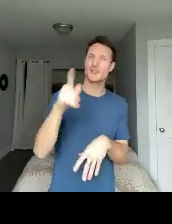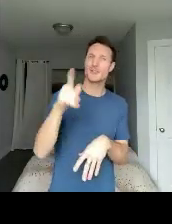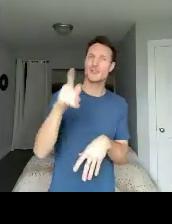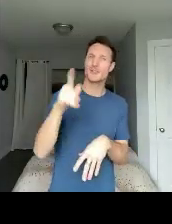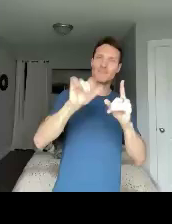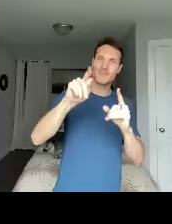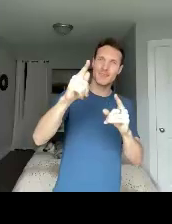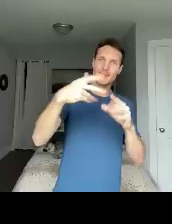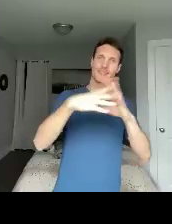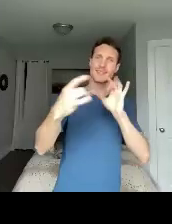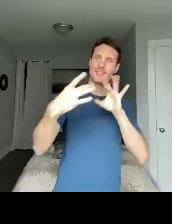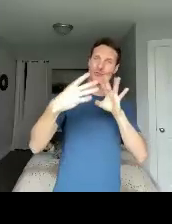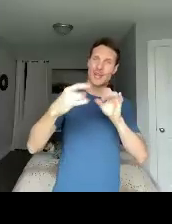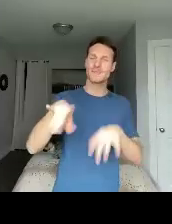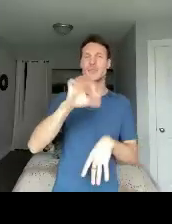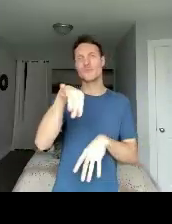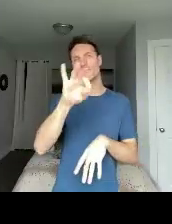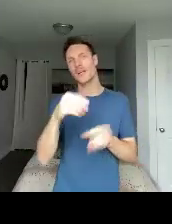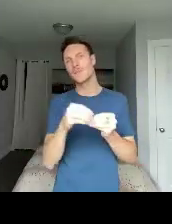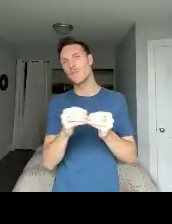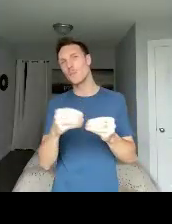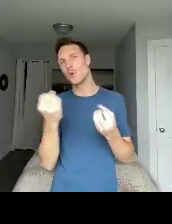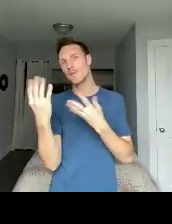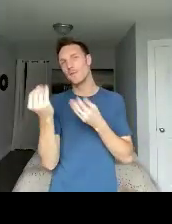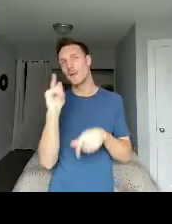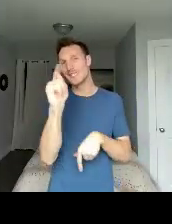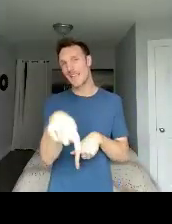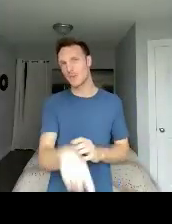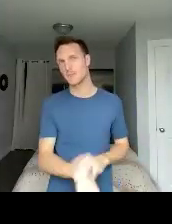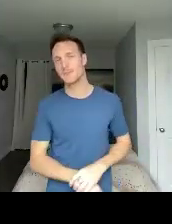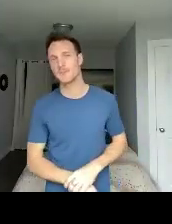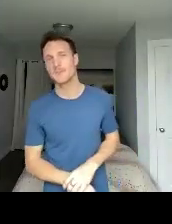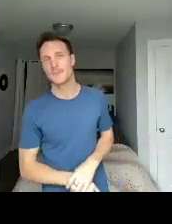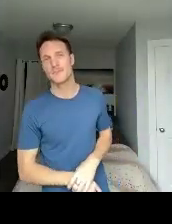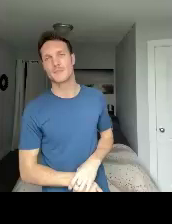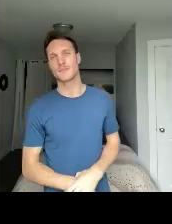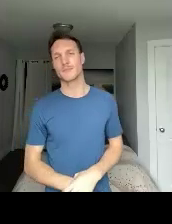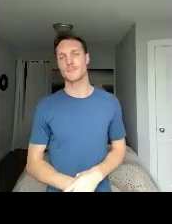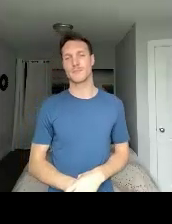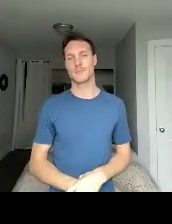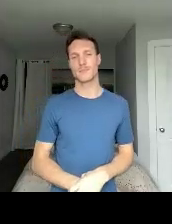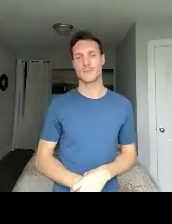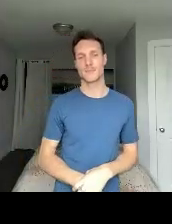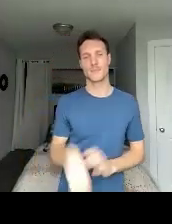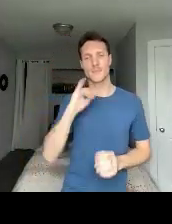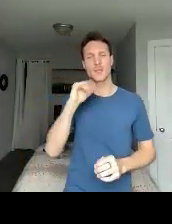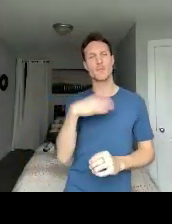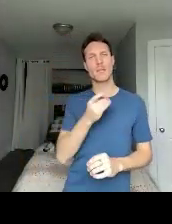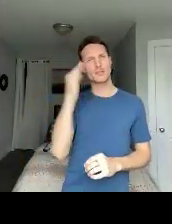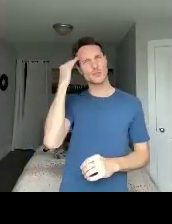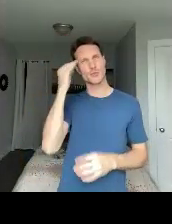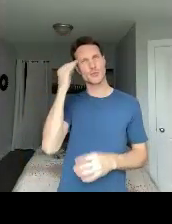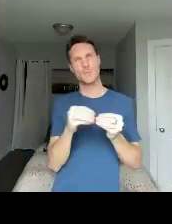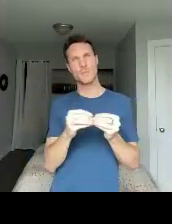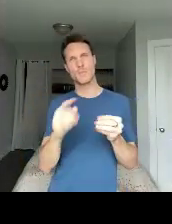there. The question about the organizational structure that Carrie referenced, if you'd like to know more, there were some answers put in the chat, but that they'll